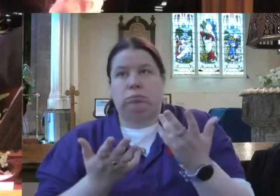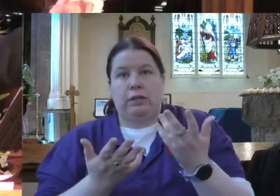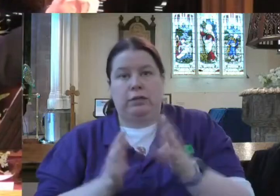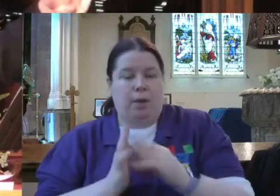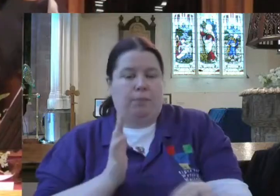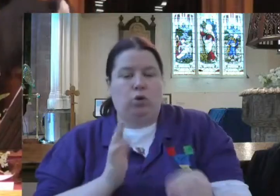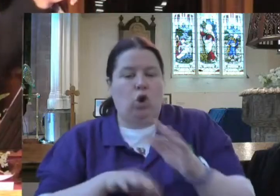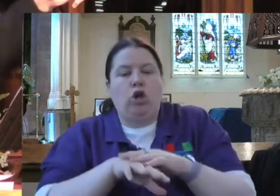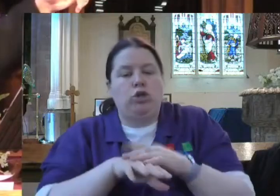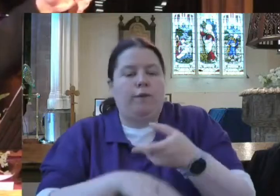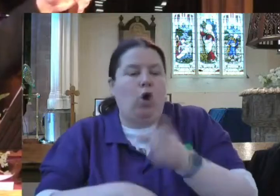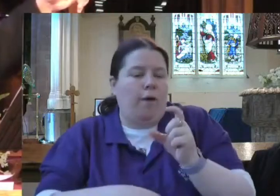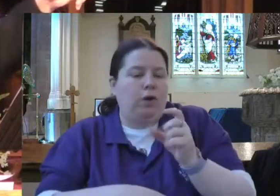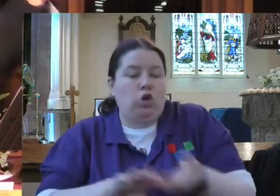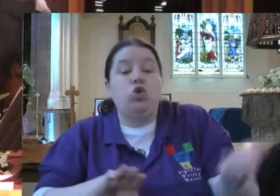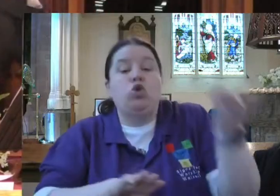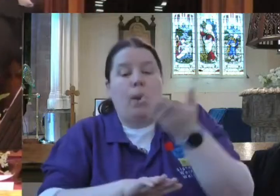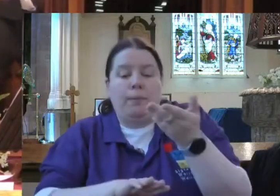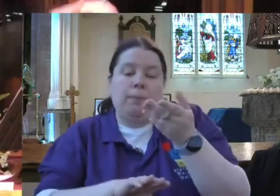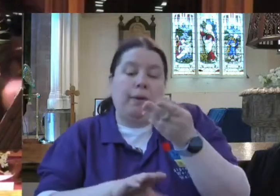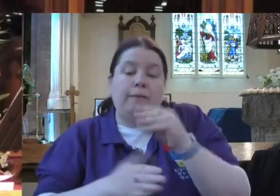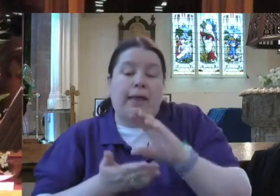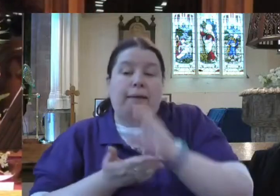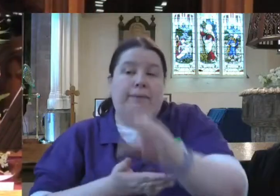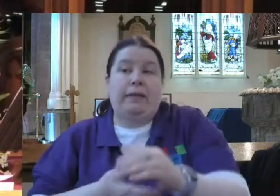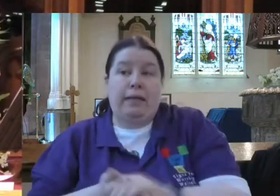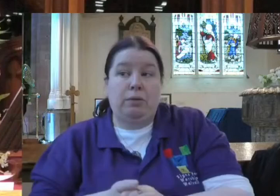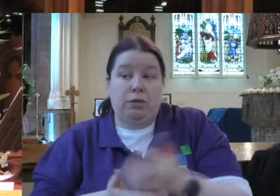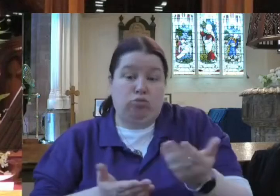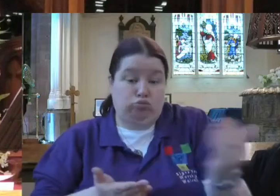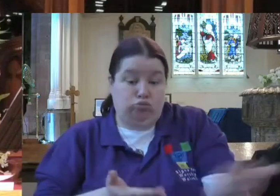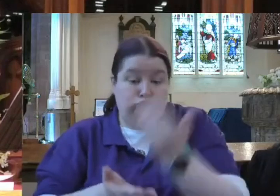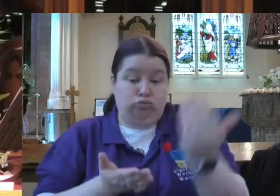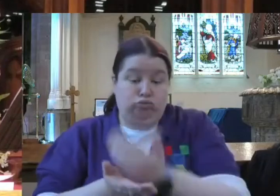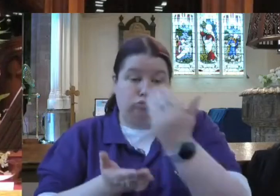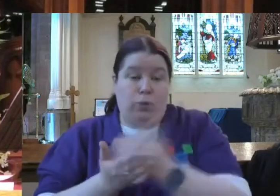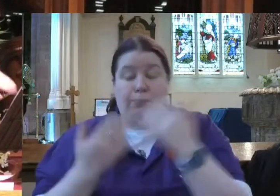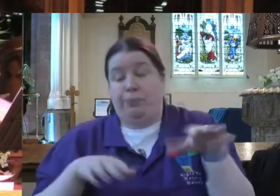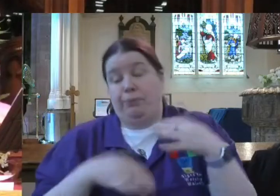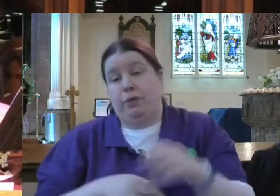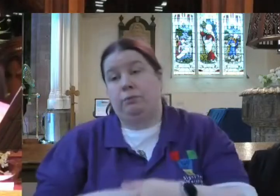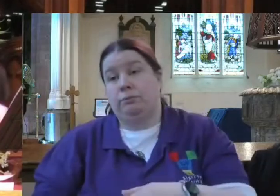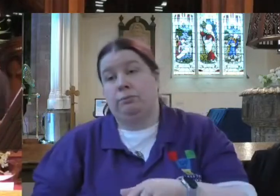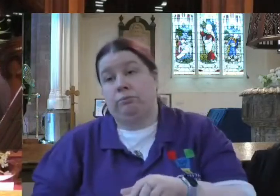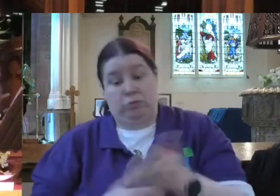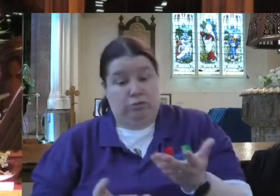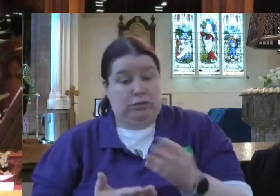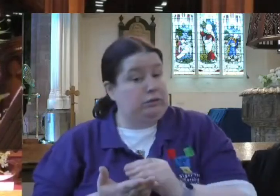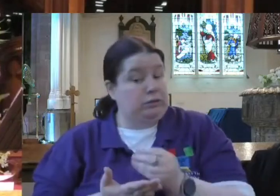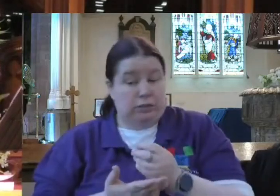a latte, on top of their giving, it would raise an amazing amount for the church. Here's to some.